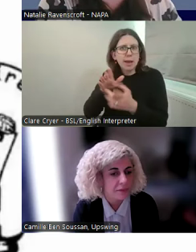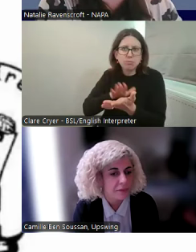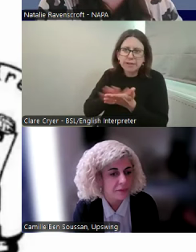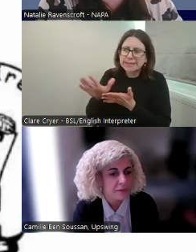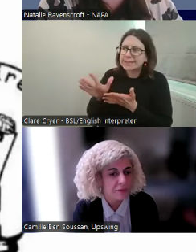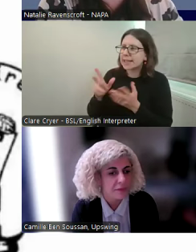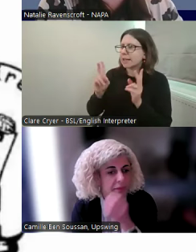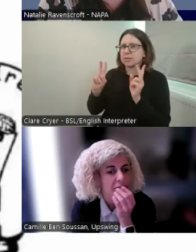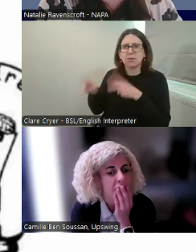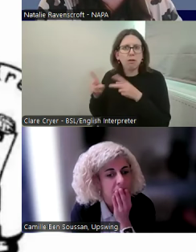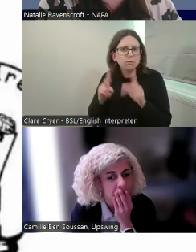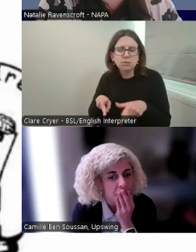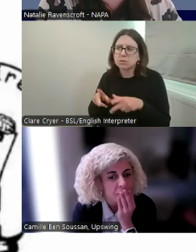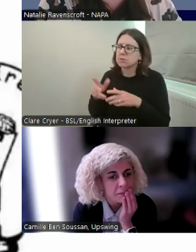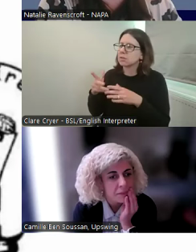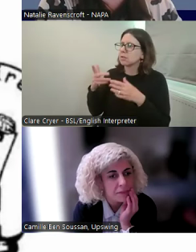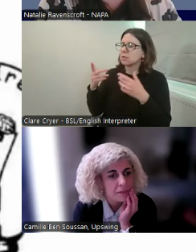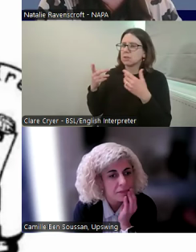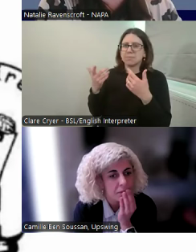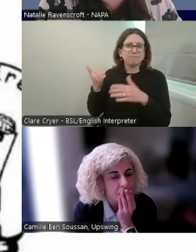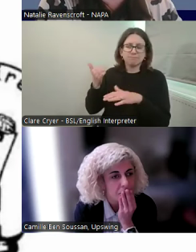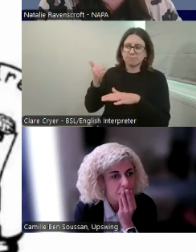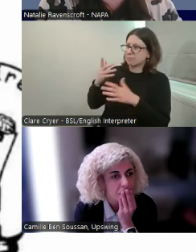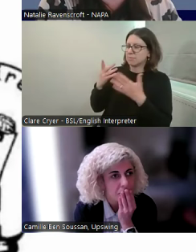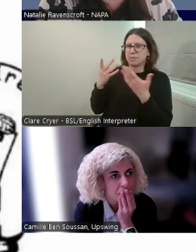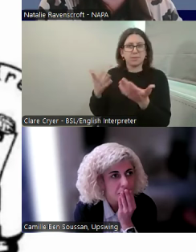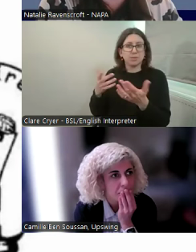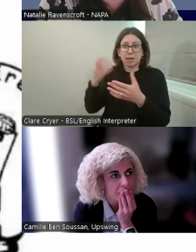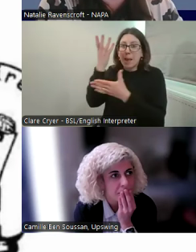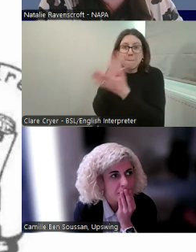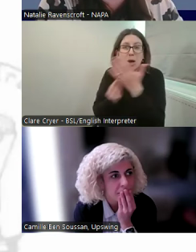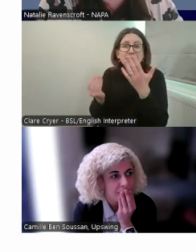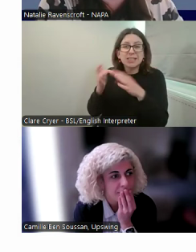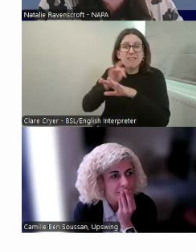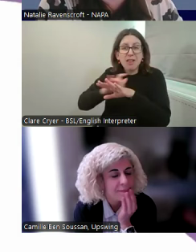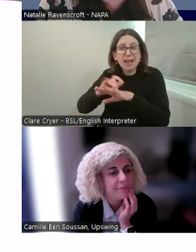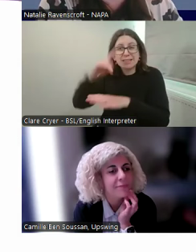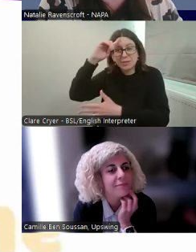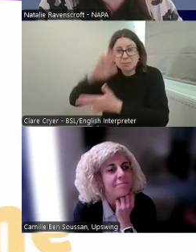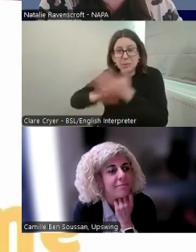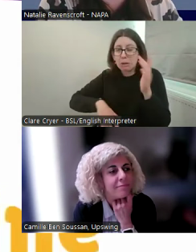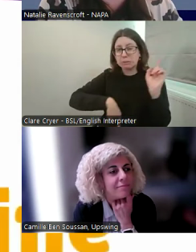sound installations, to immersive theatre experiences.